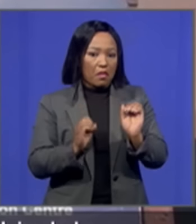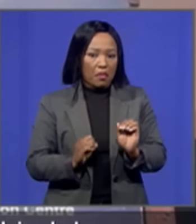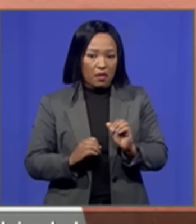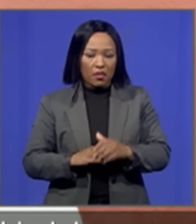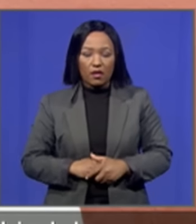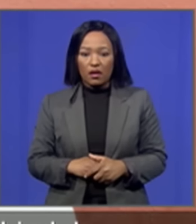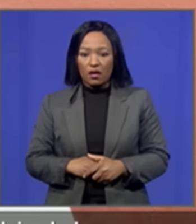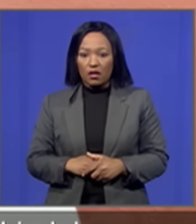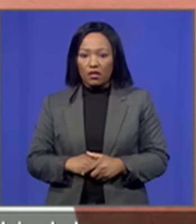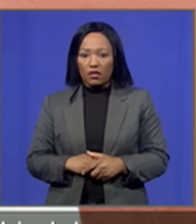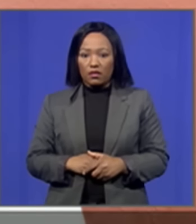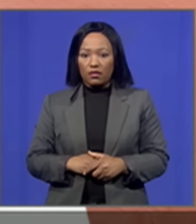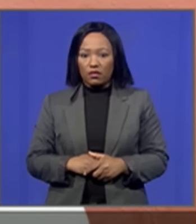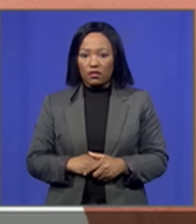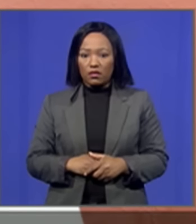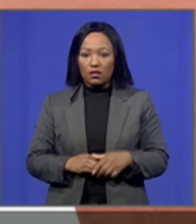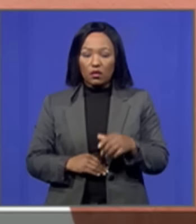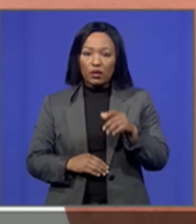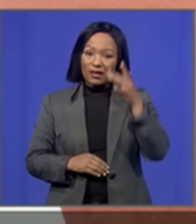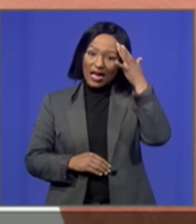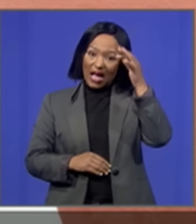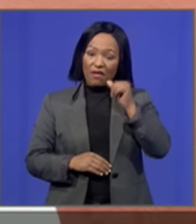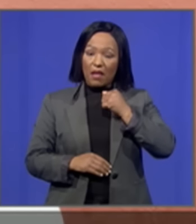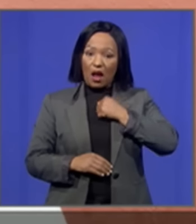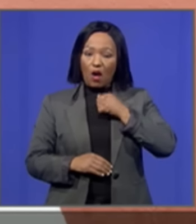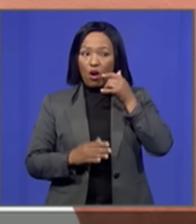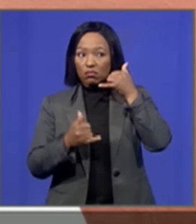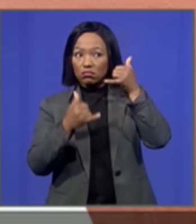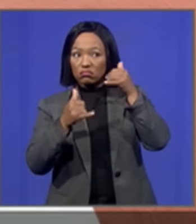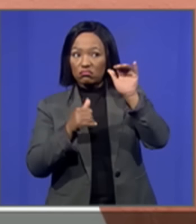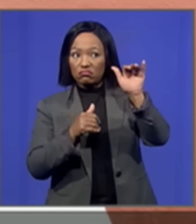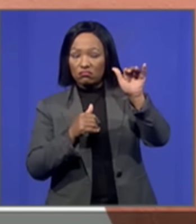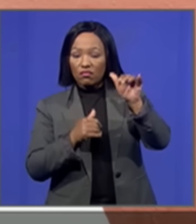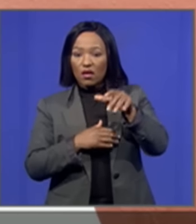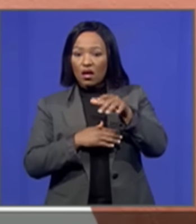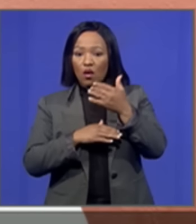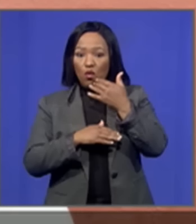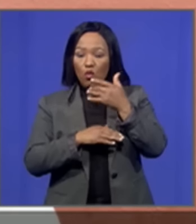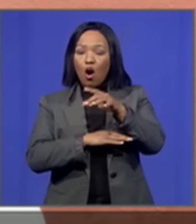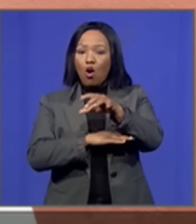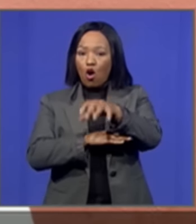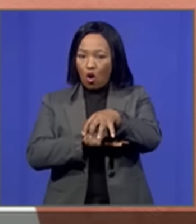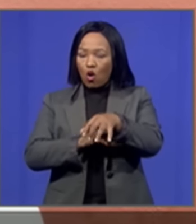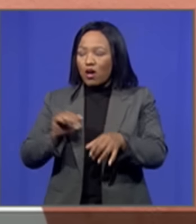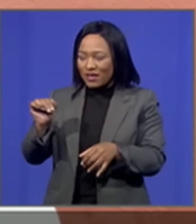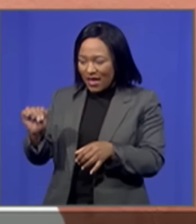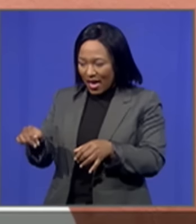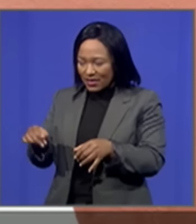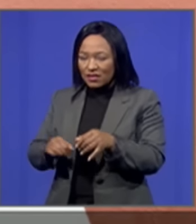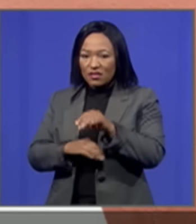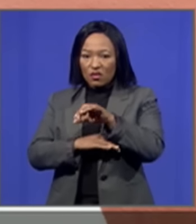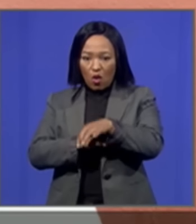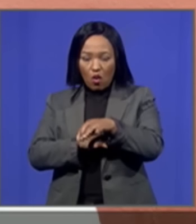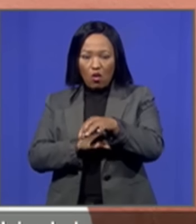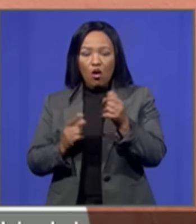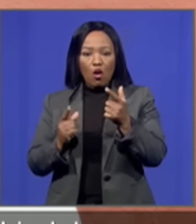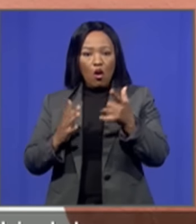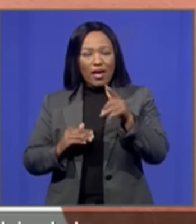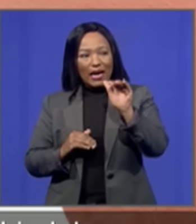our governments, they're still quiet. The Congolese Yes, Congolese government, yes. We've got lawyers in Congo,